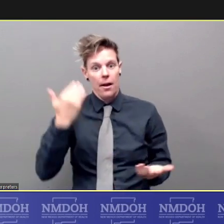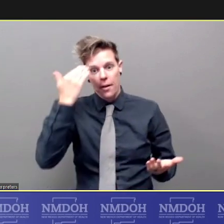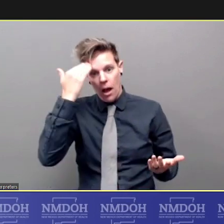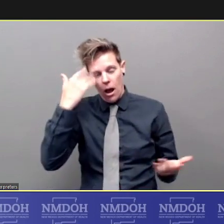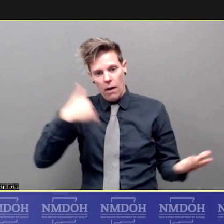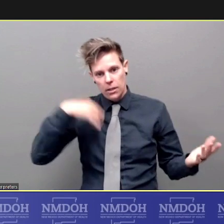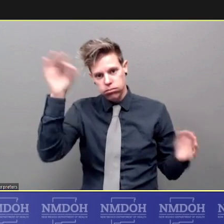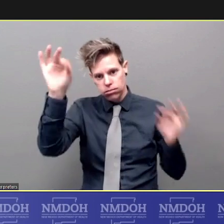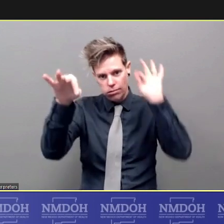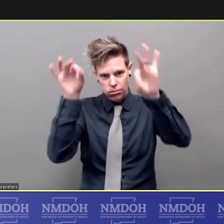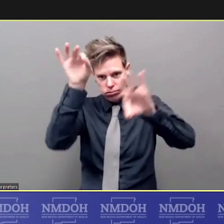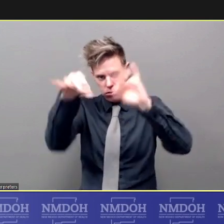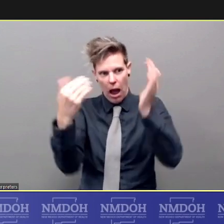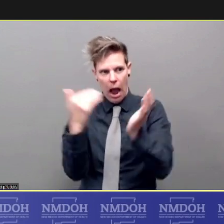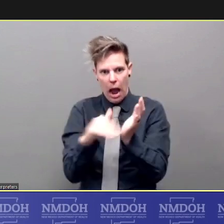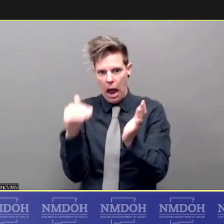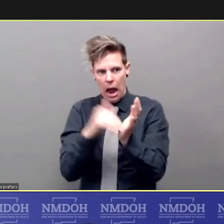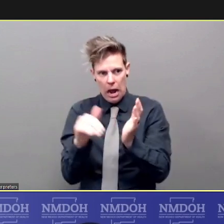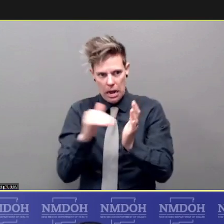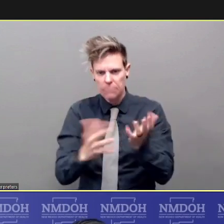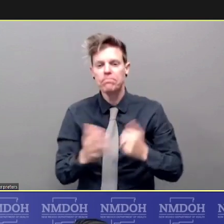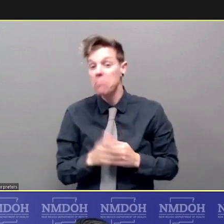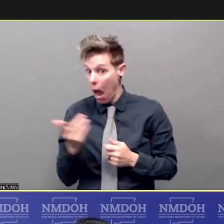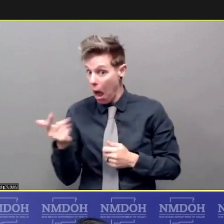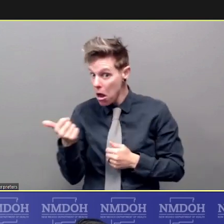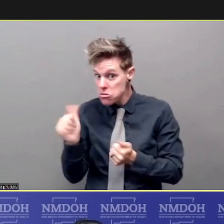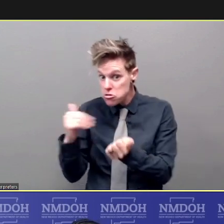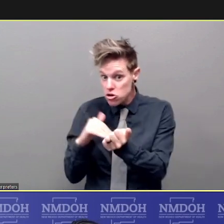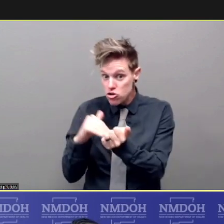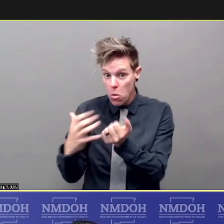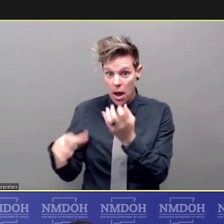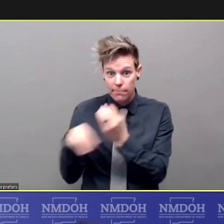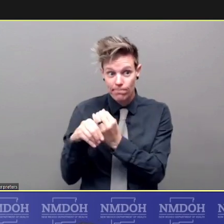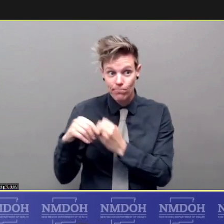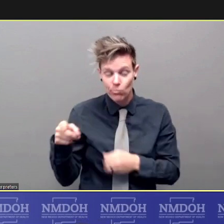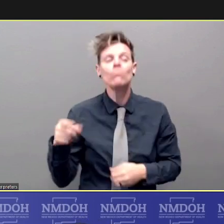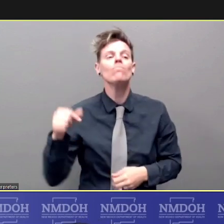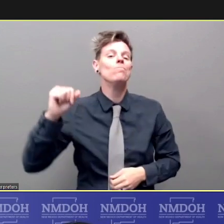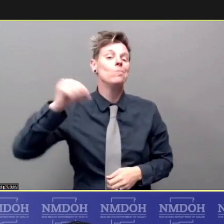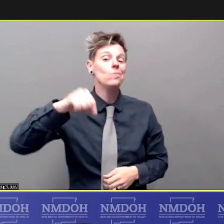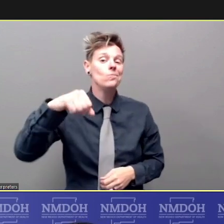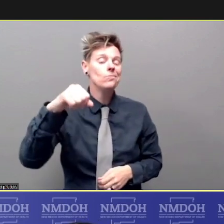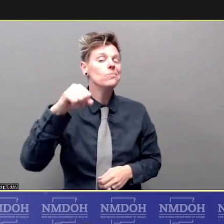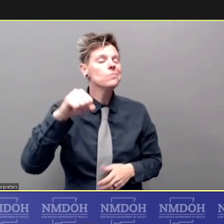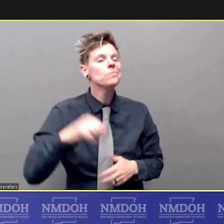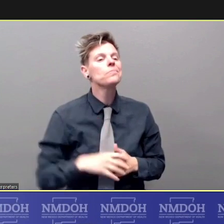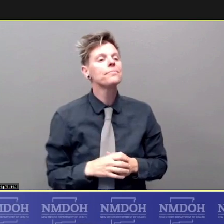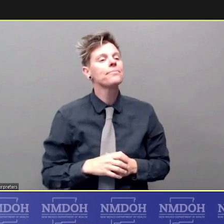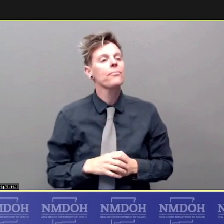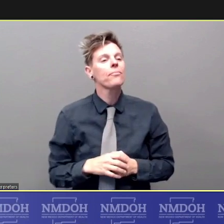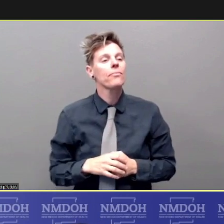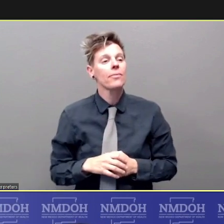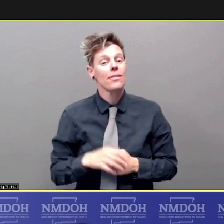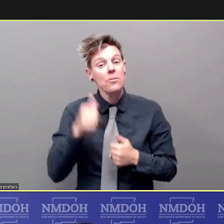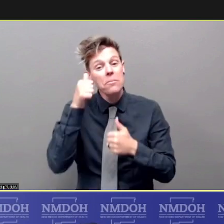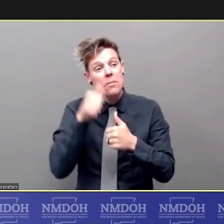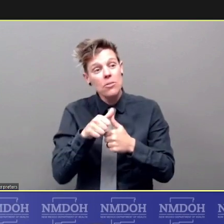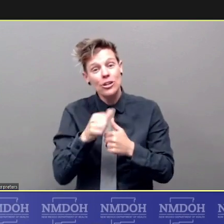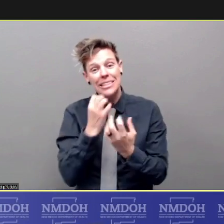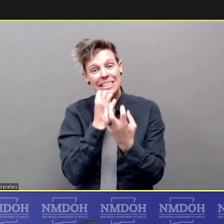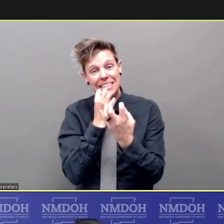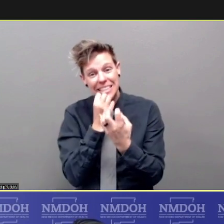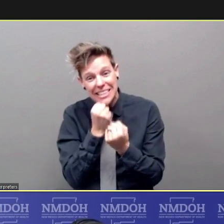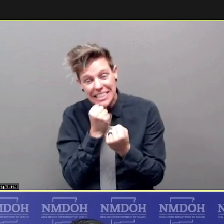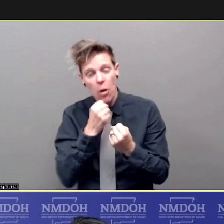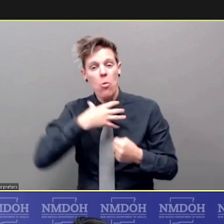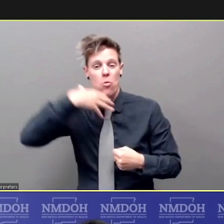add? Yeah, I think also just adding about caring for our elders, just the fact that if you